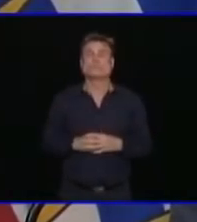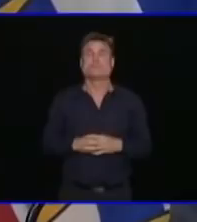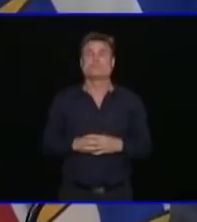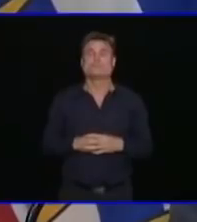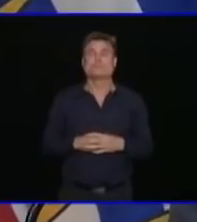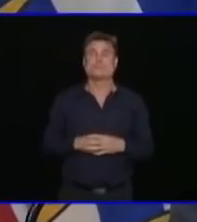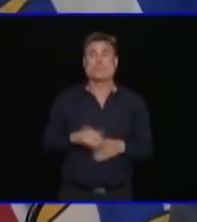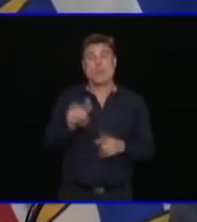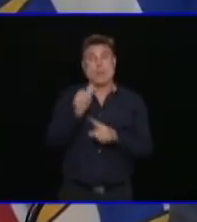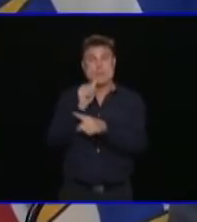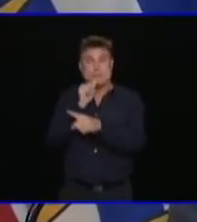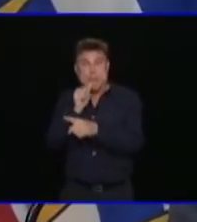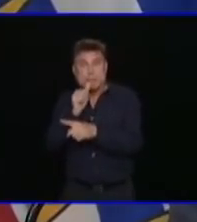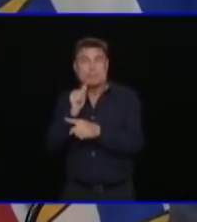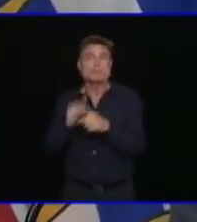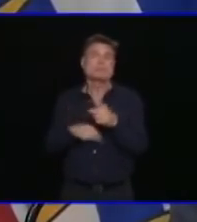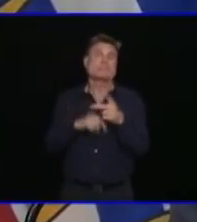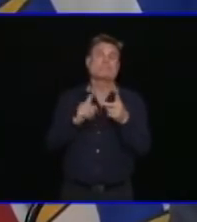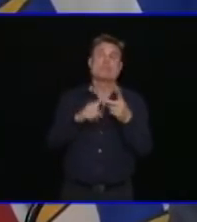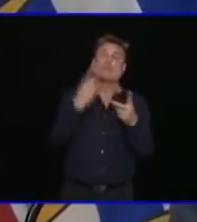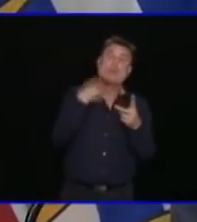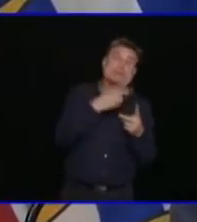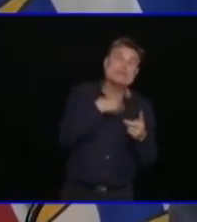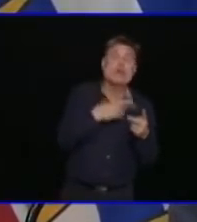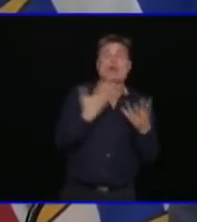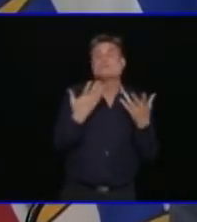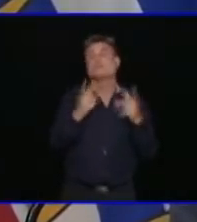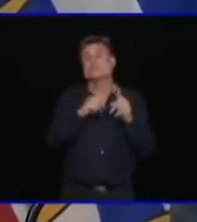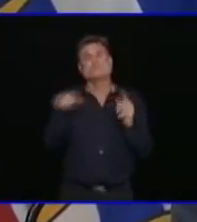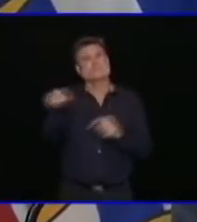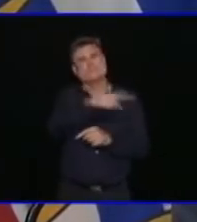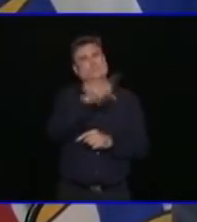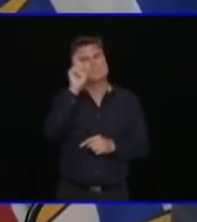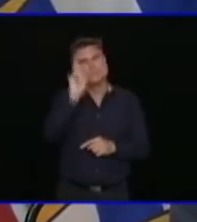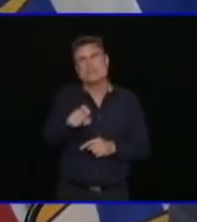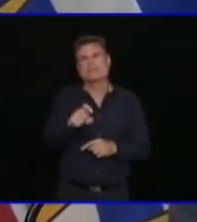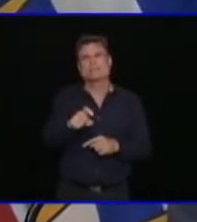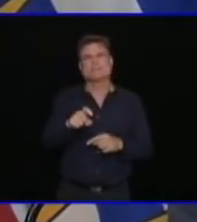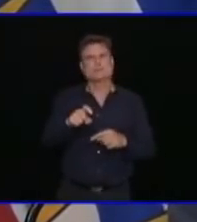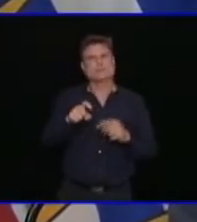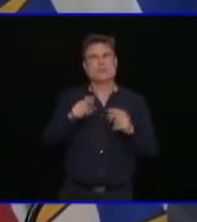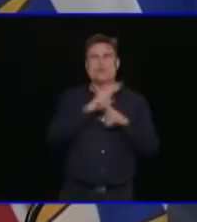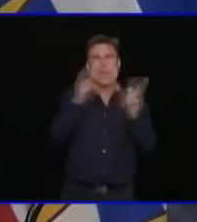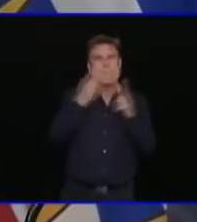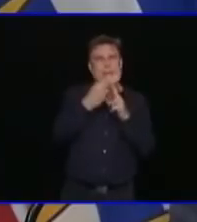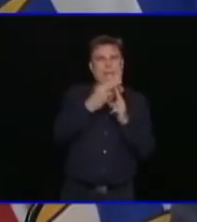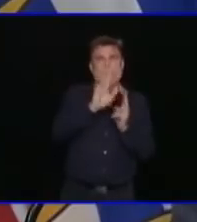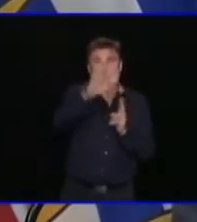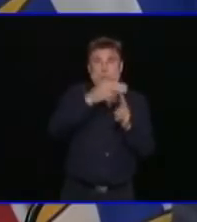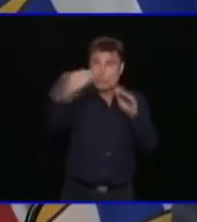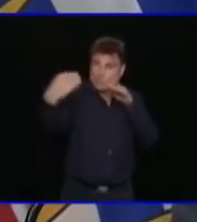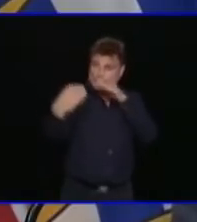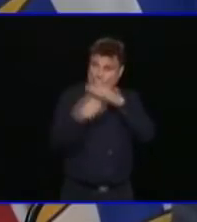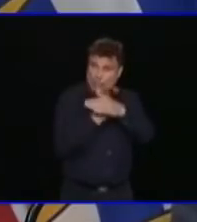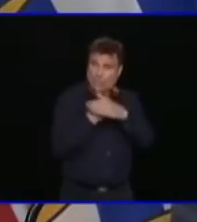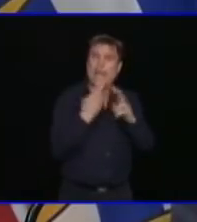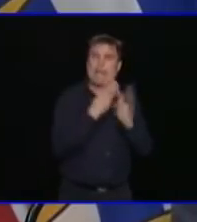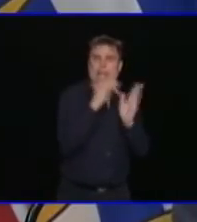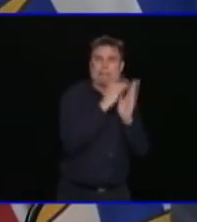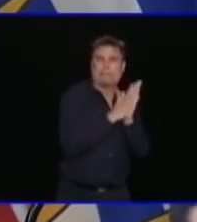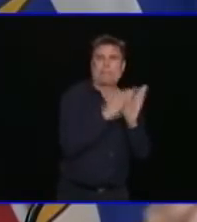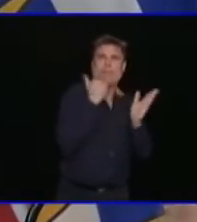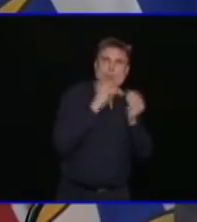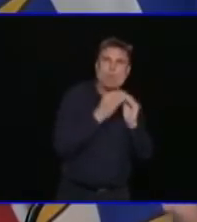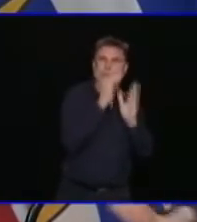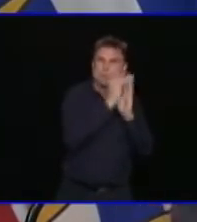are. We'll be looking at how we can use some of the apps perhaps to support that, and how we can do that